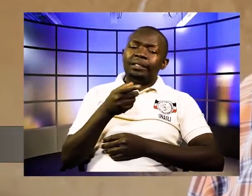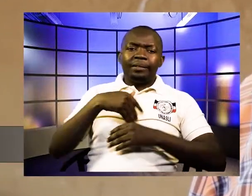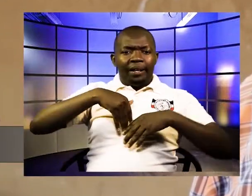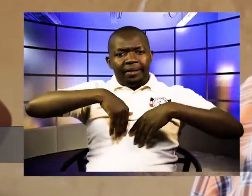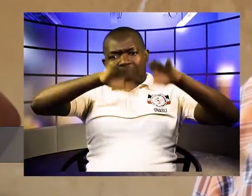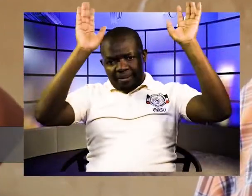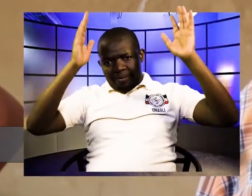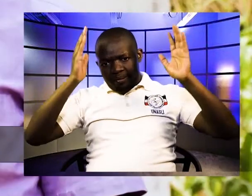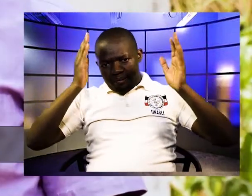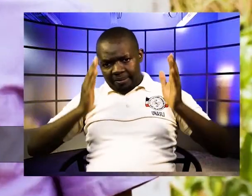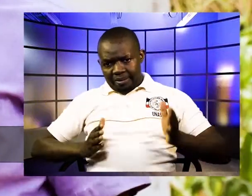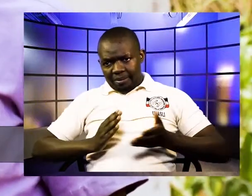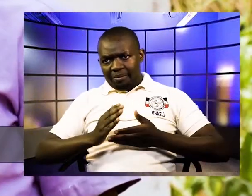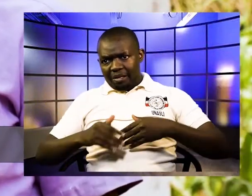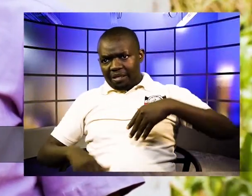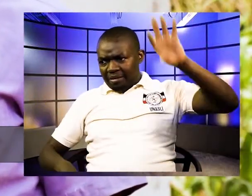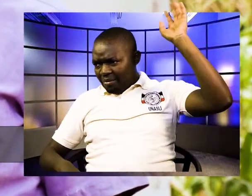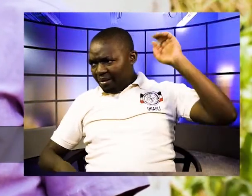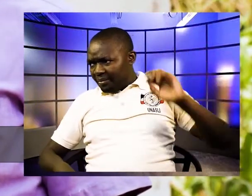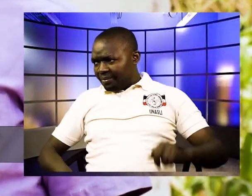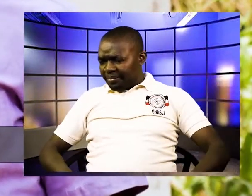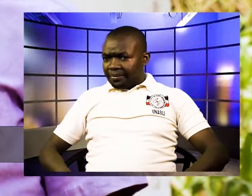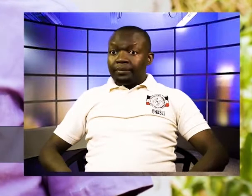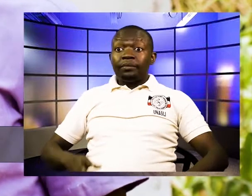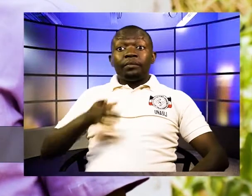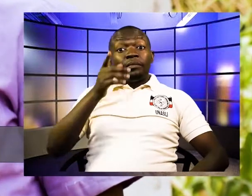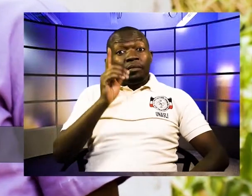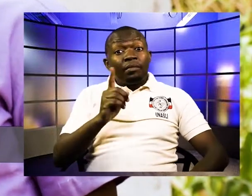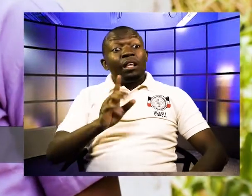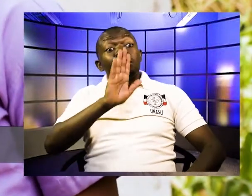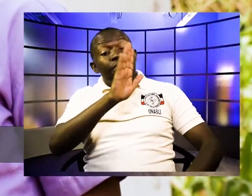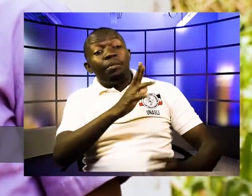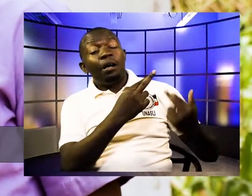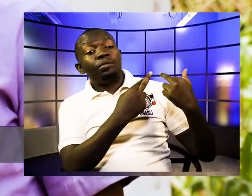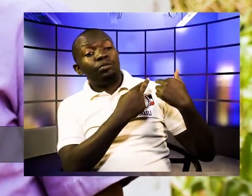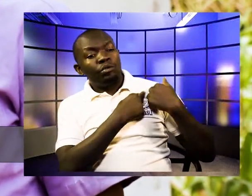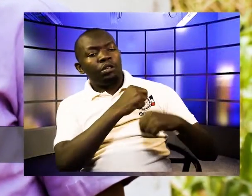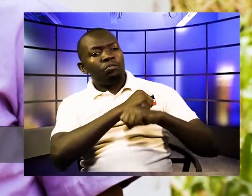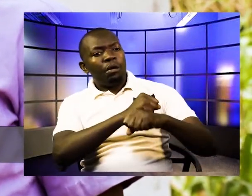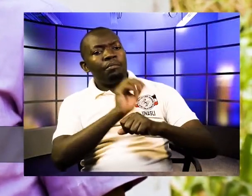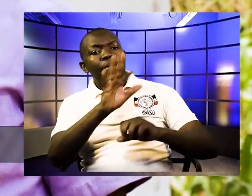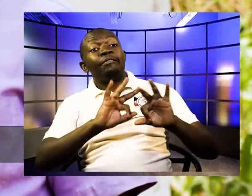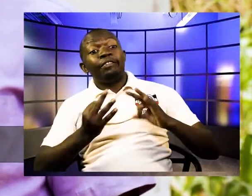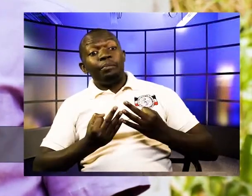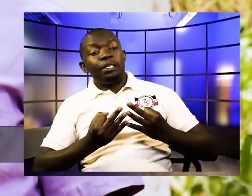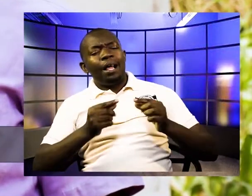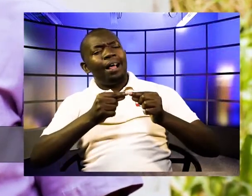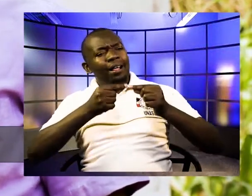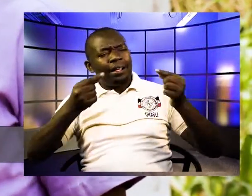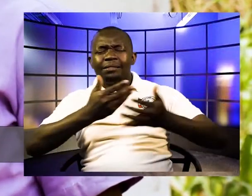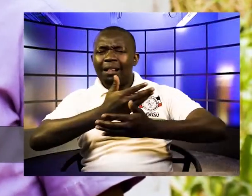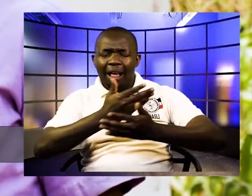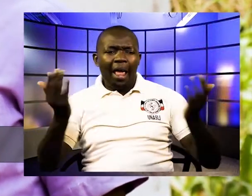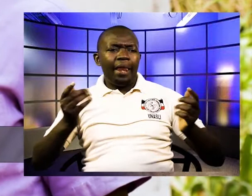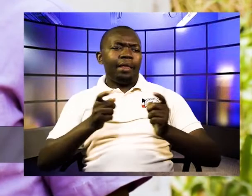rights obadde ki. It is your duty to protect your family against any